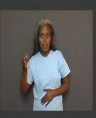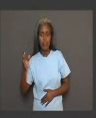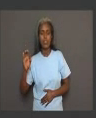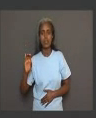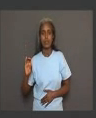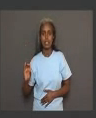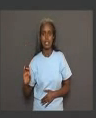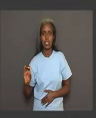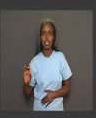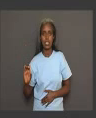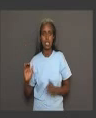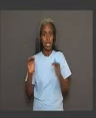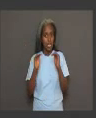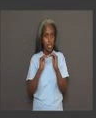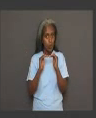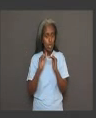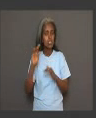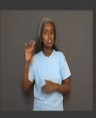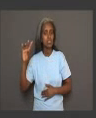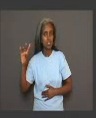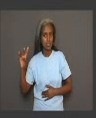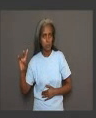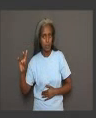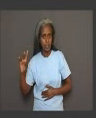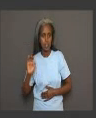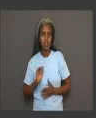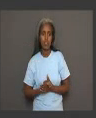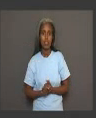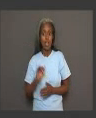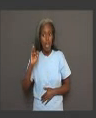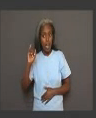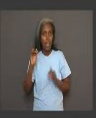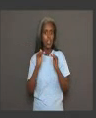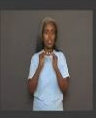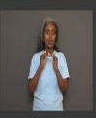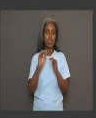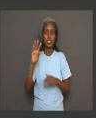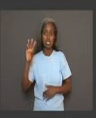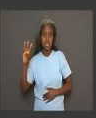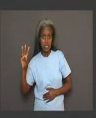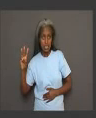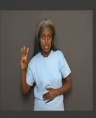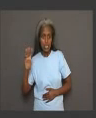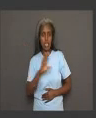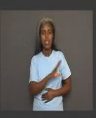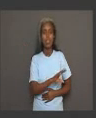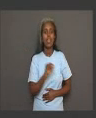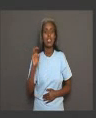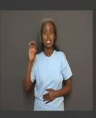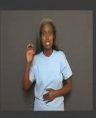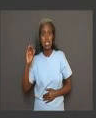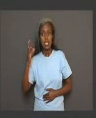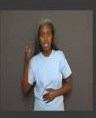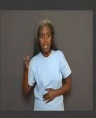F sub C equals 7, I equals 6,